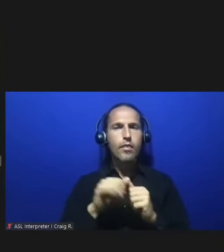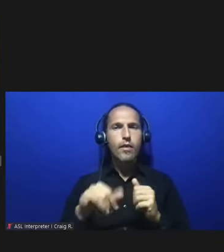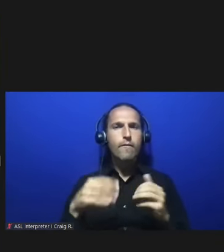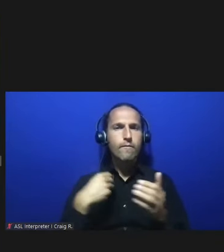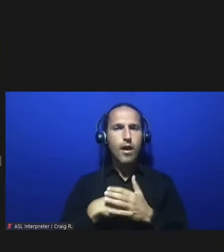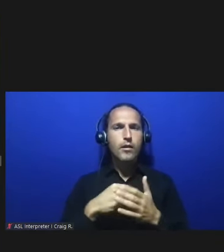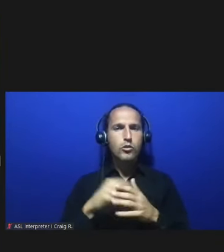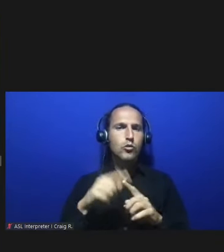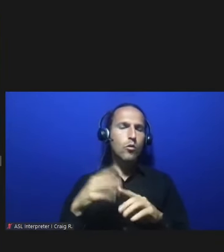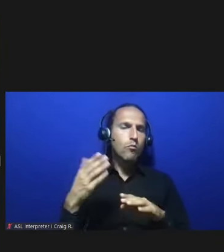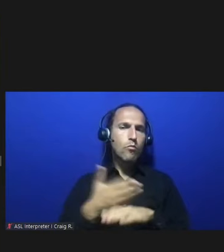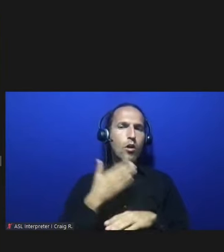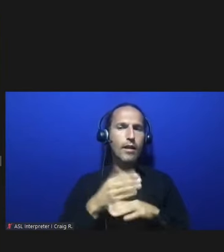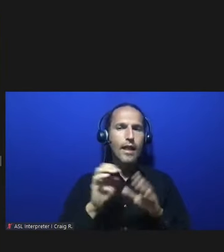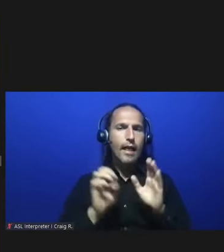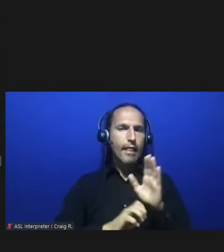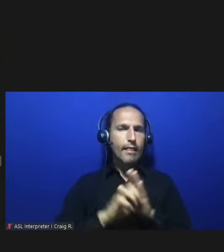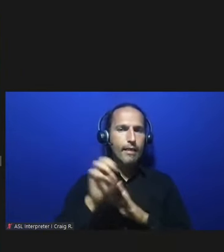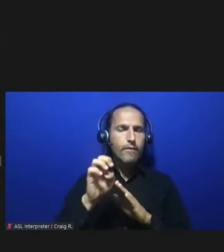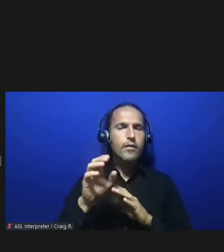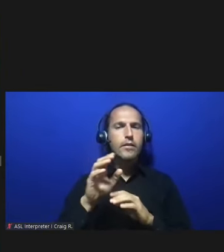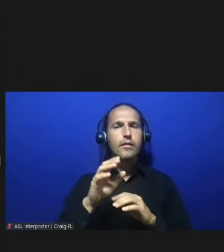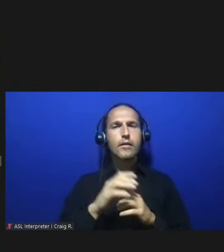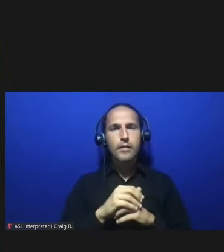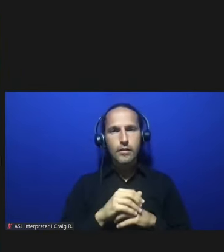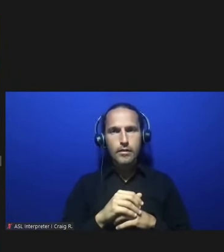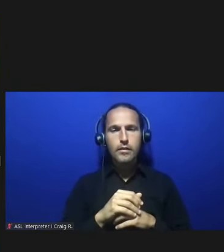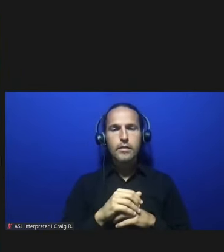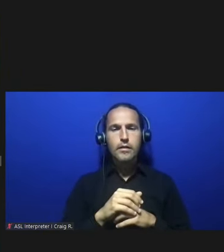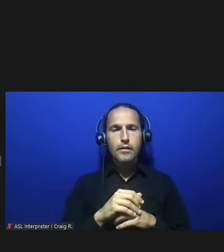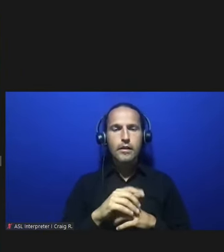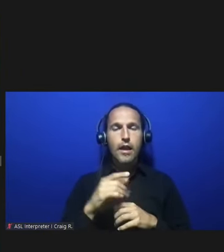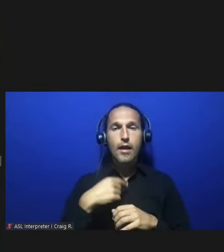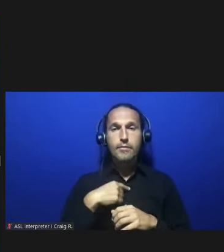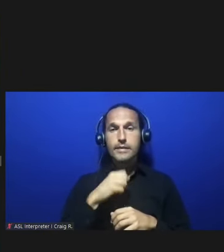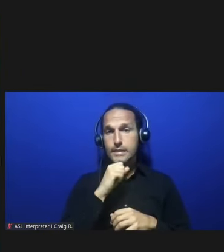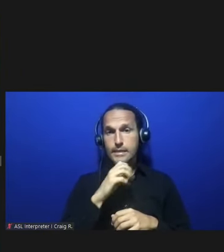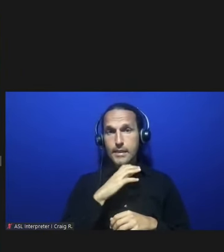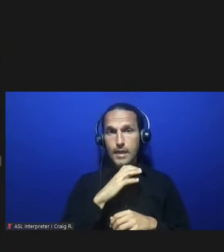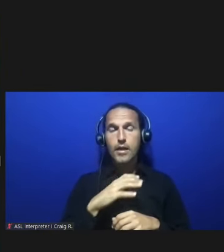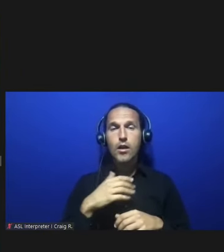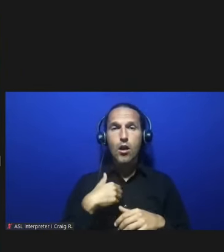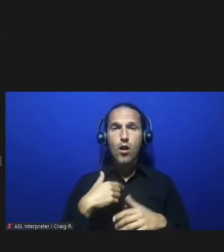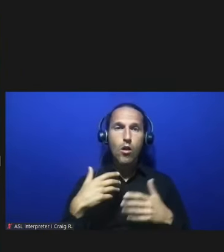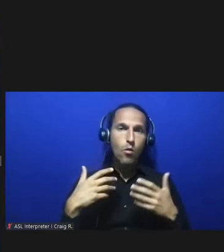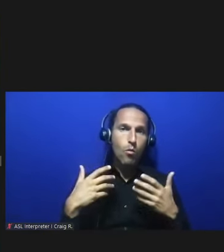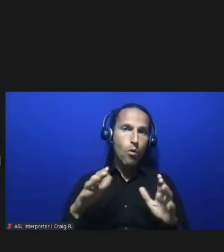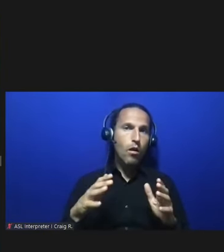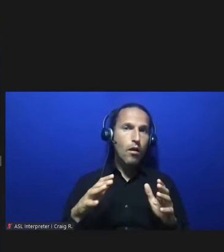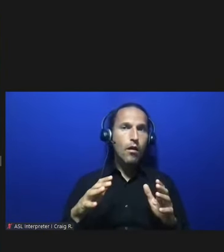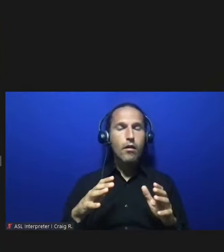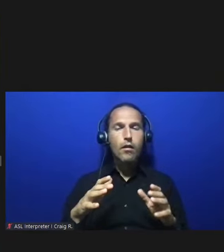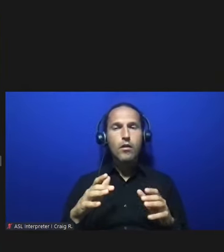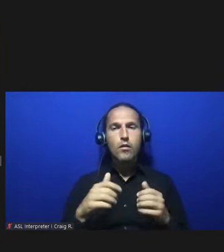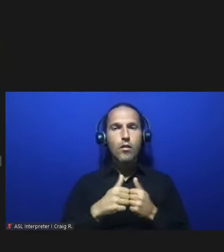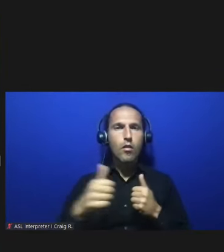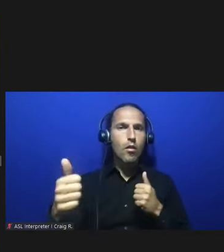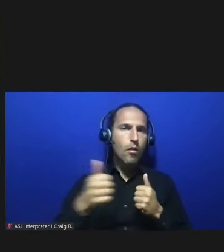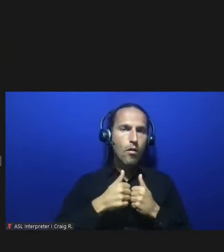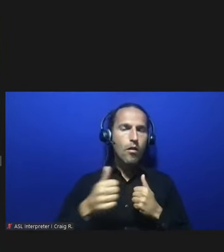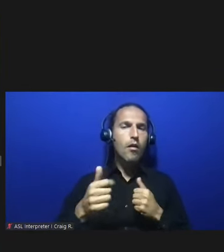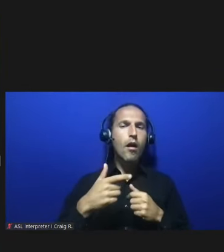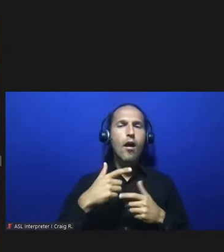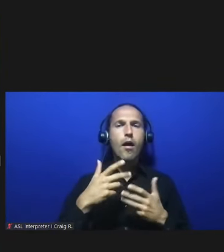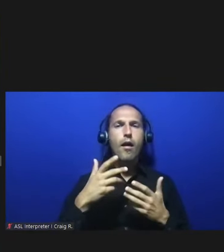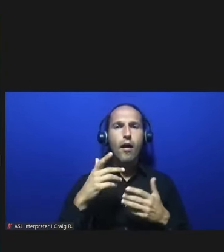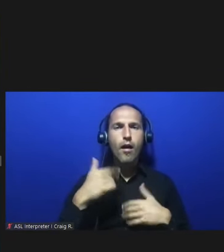for improvements like elevators and bus upgrades. As a senior, I don't drive and can't walk long distances, and I rely on bus